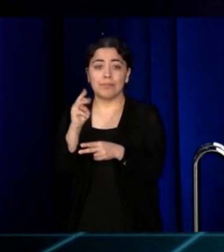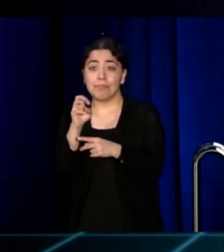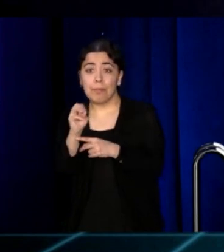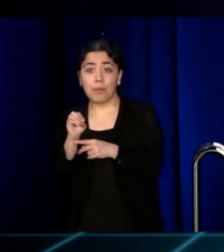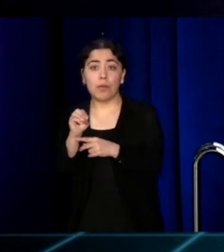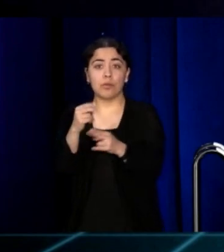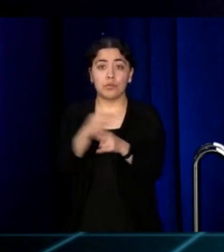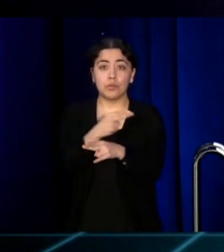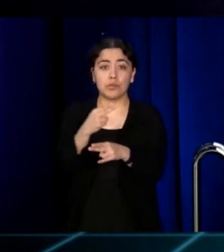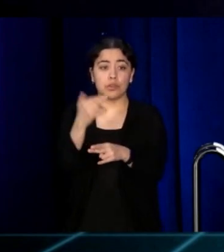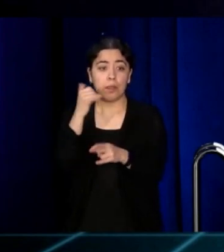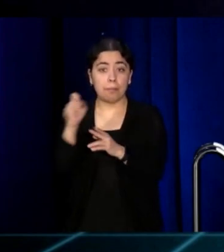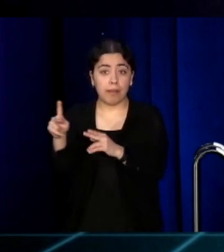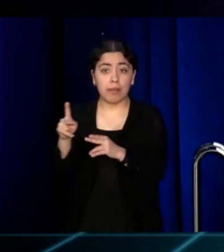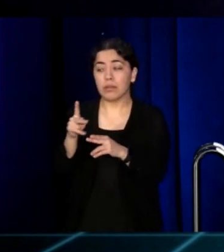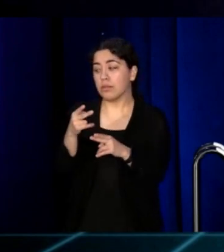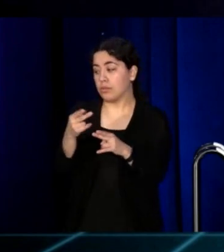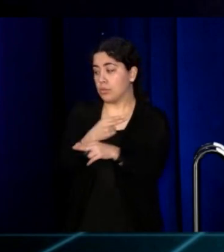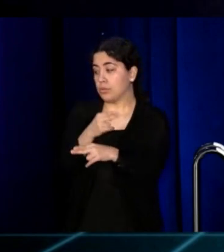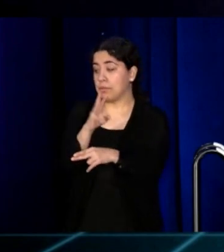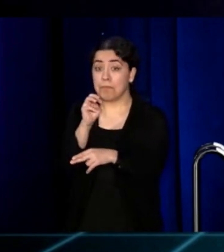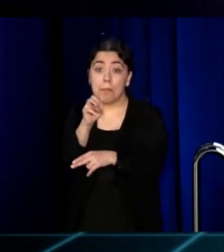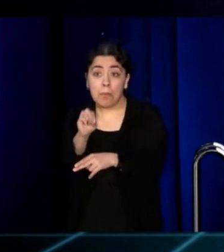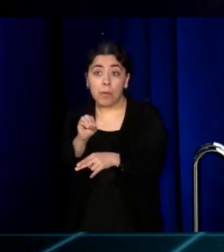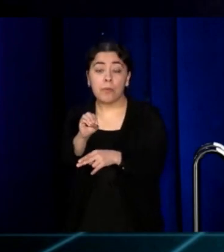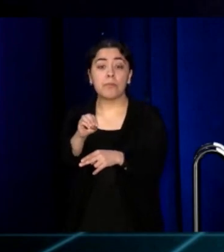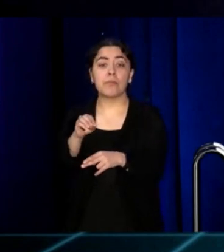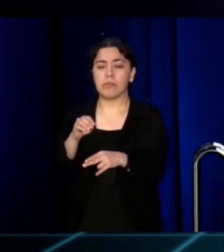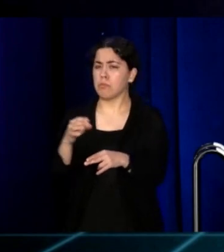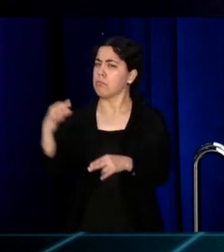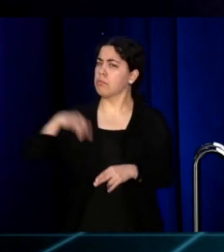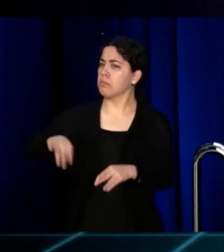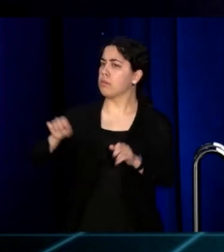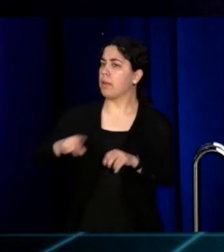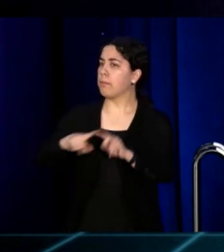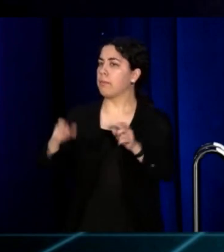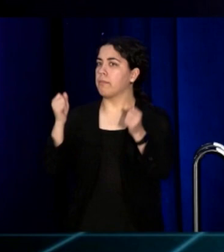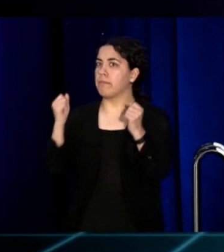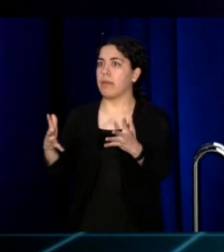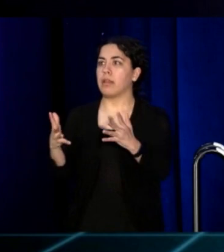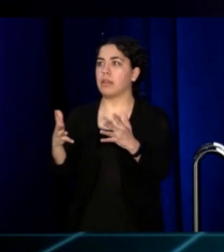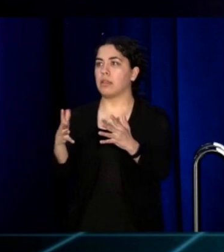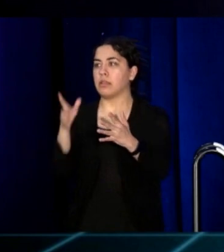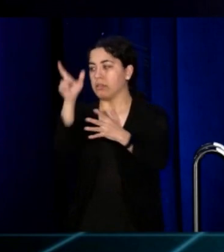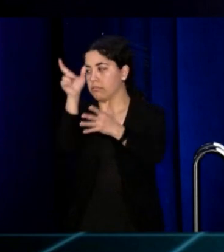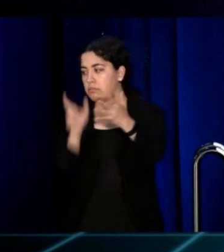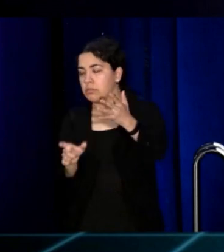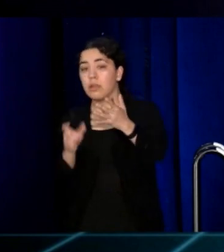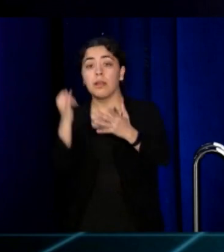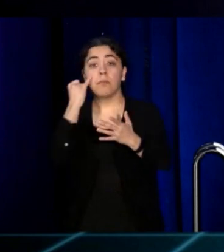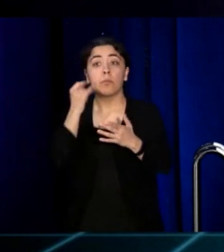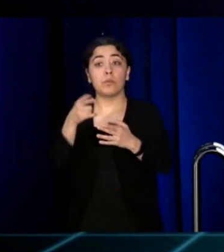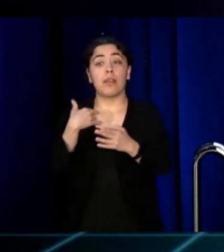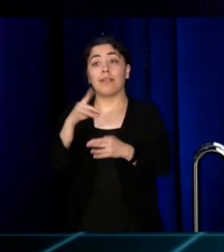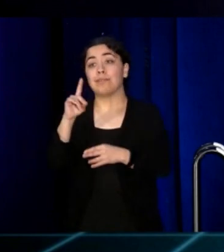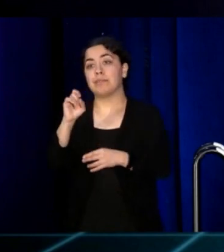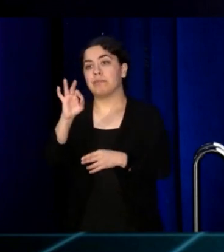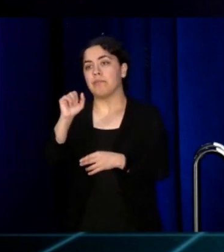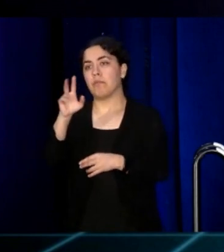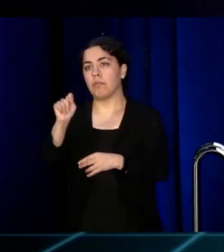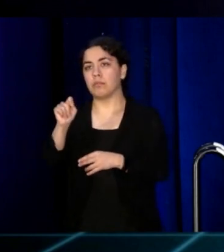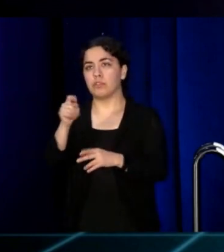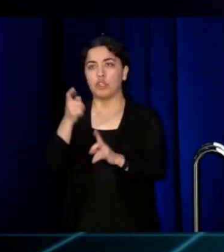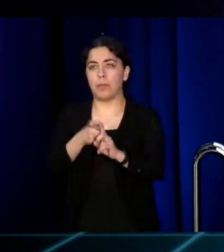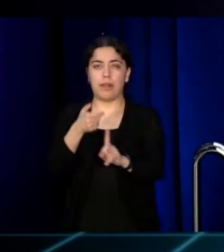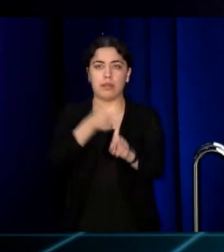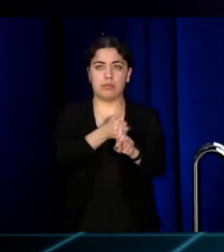or react.memo, which is actually really useful, except there's a lot of footguns here because let's say you have default options and you want to